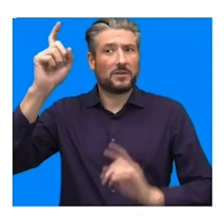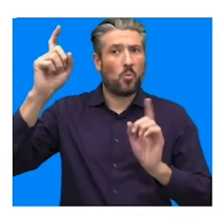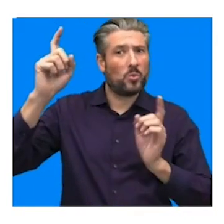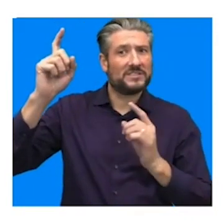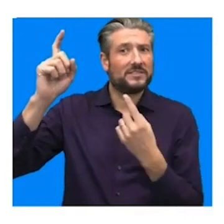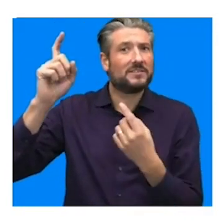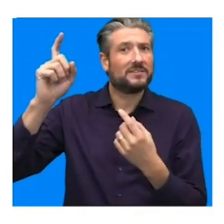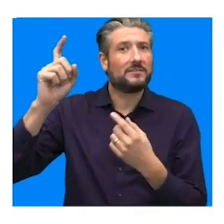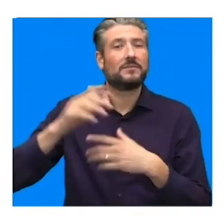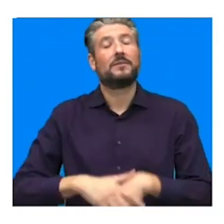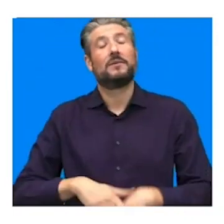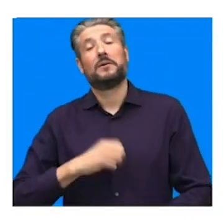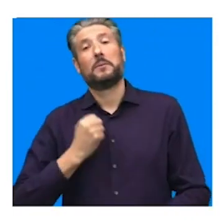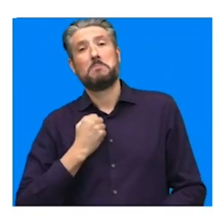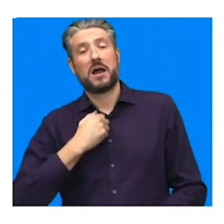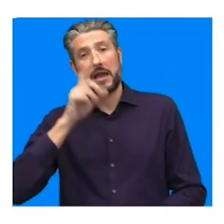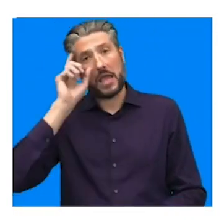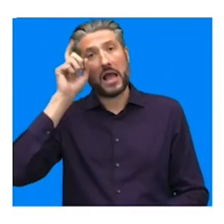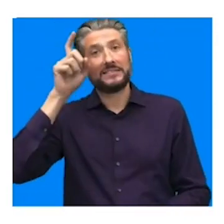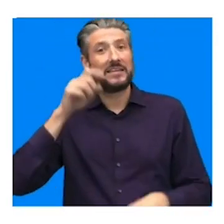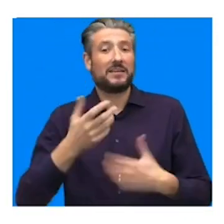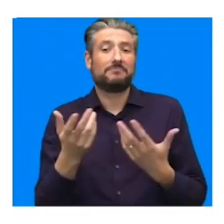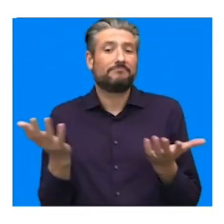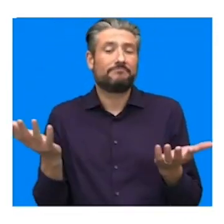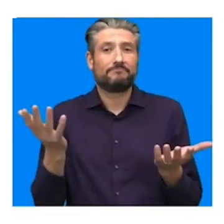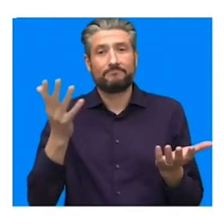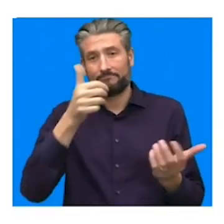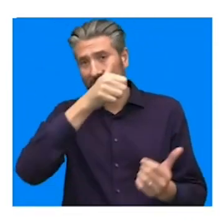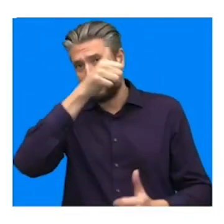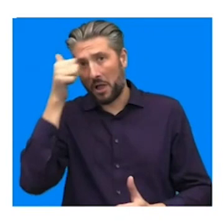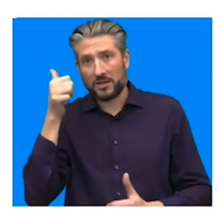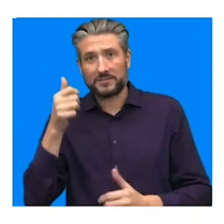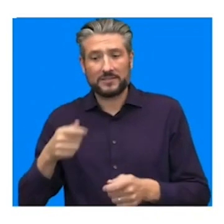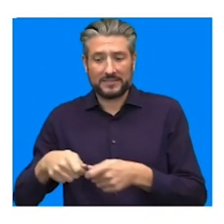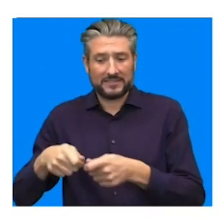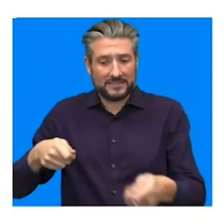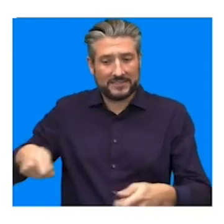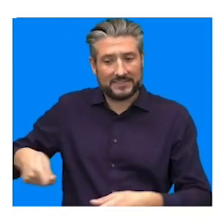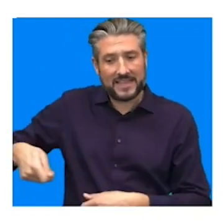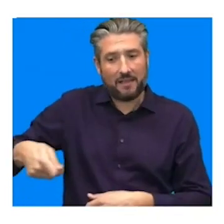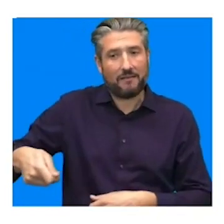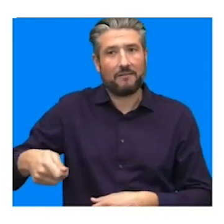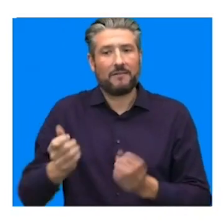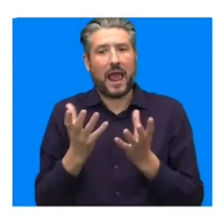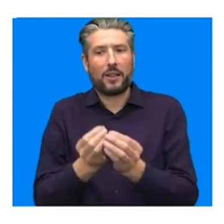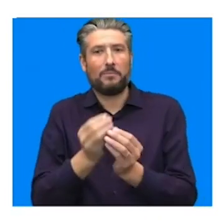my idea was a smart stick that would help blind people do things by themselves, like